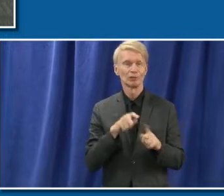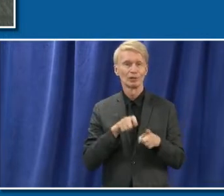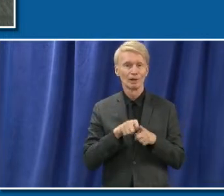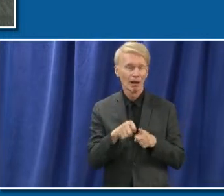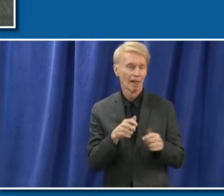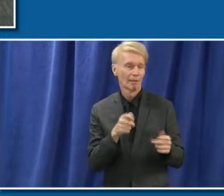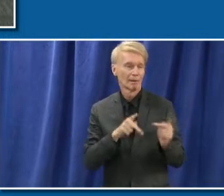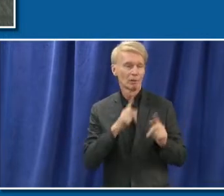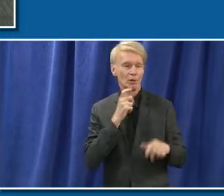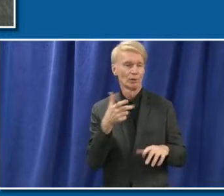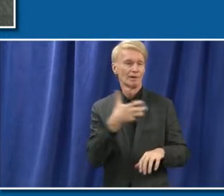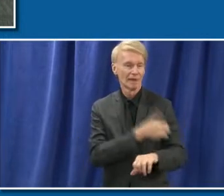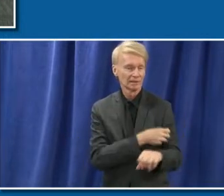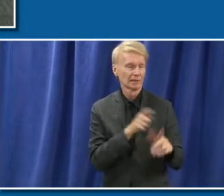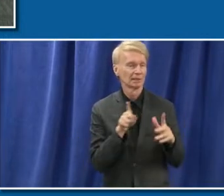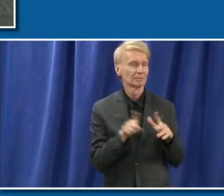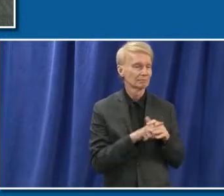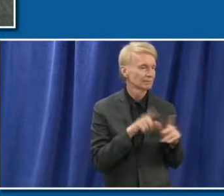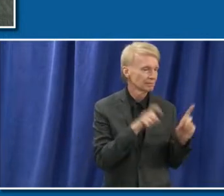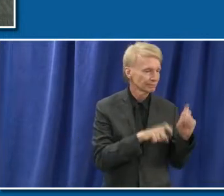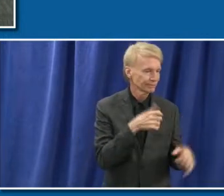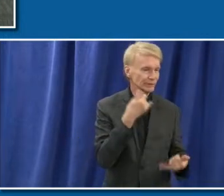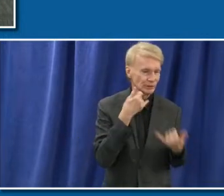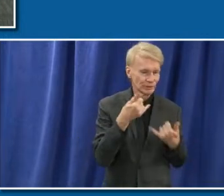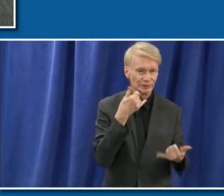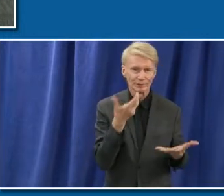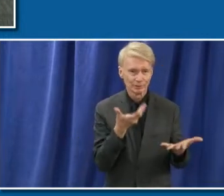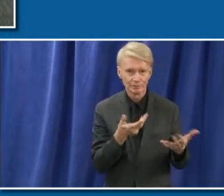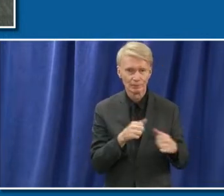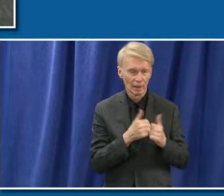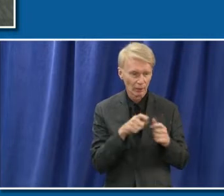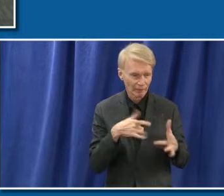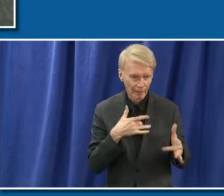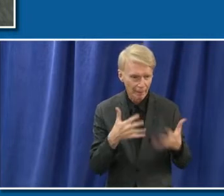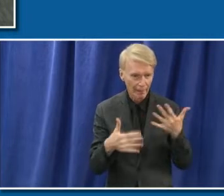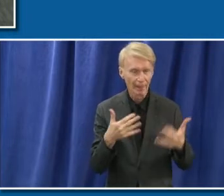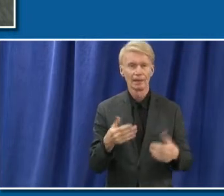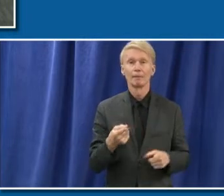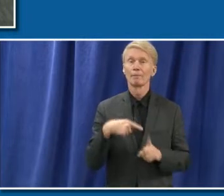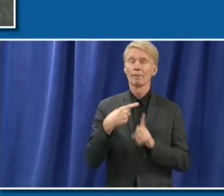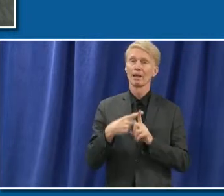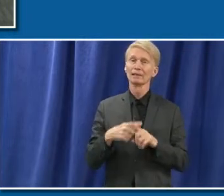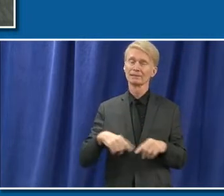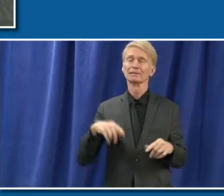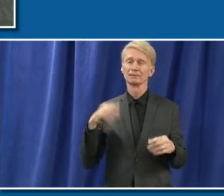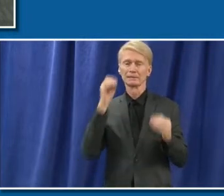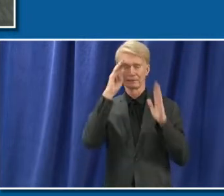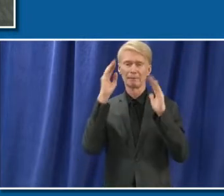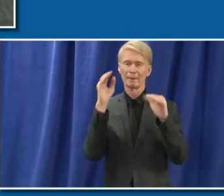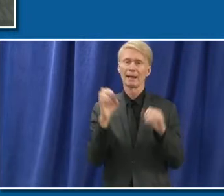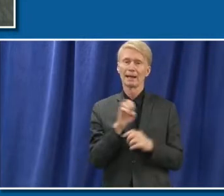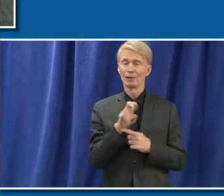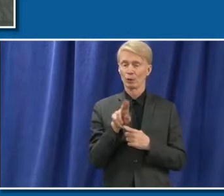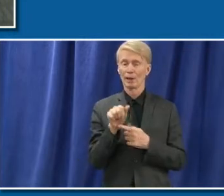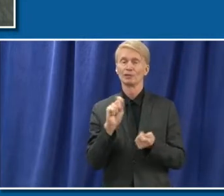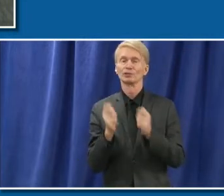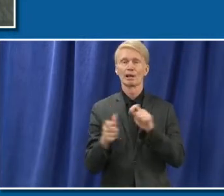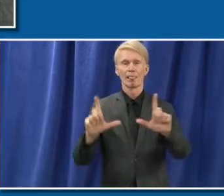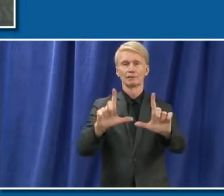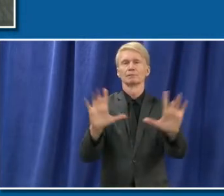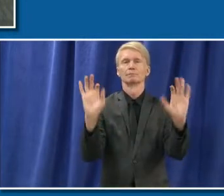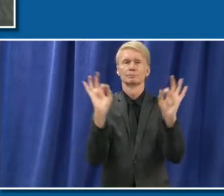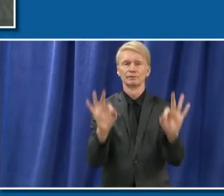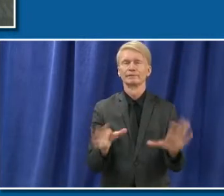receiving vaccine. And the vaccine will be fully licensed, we would expect, in the weeks to come, and that will